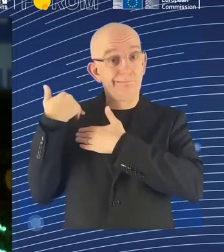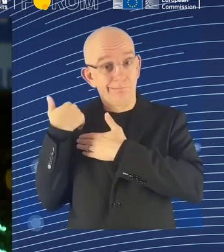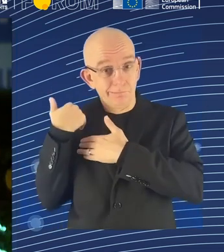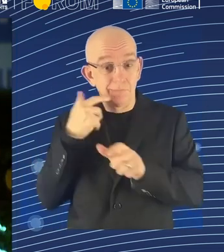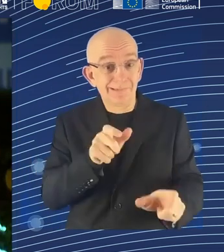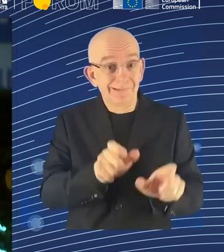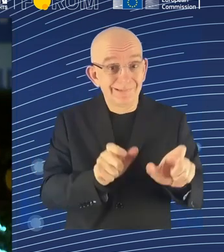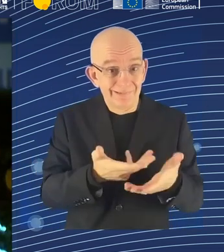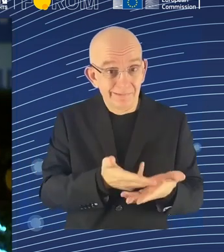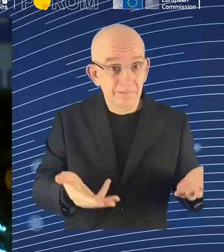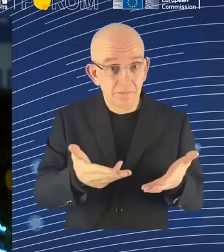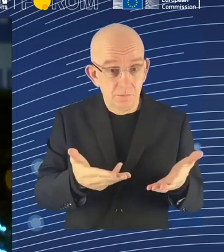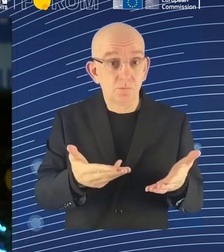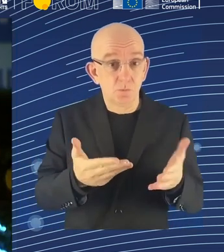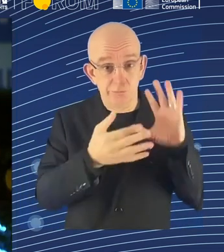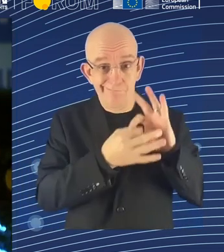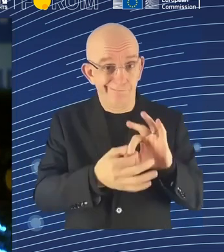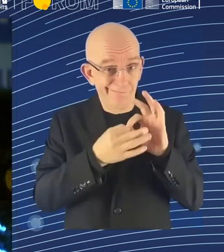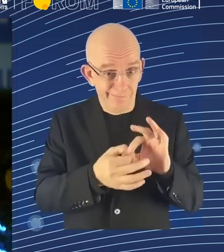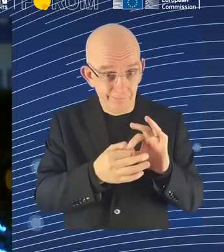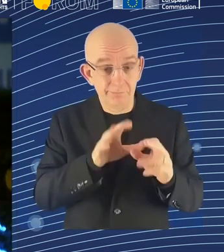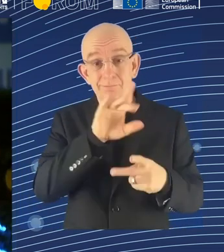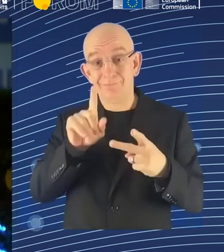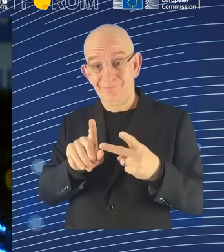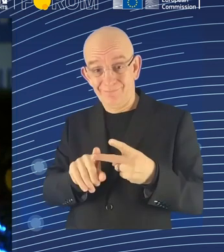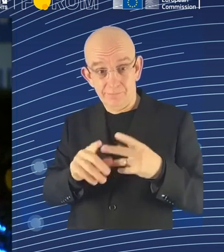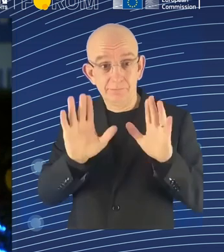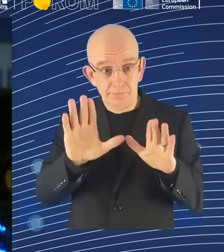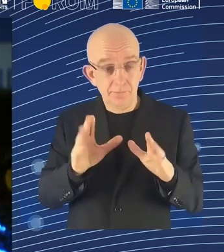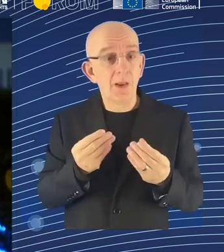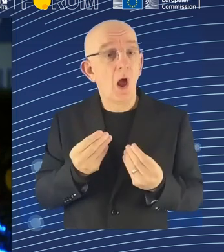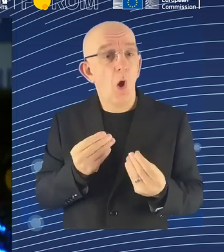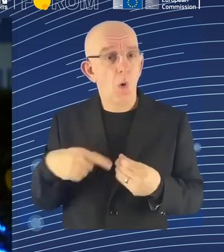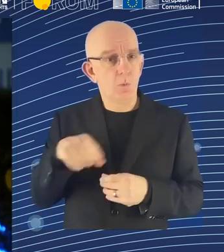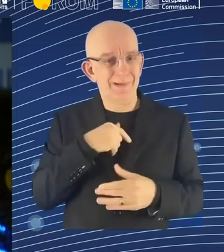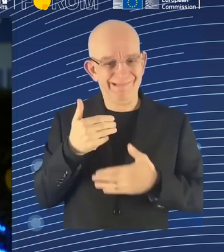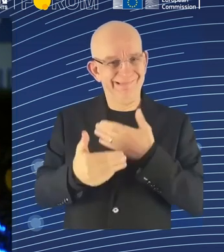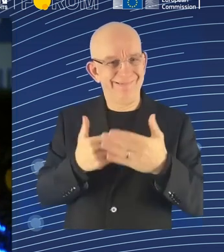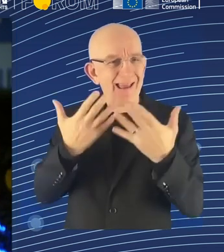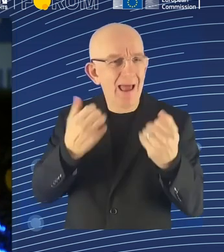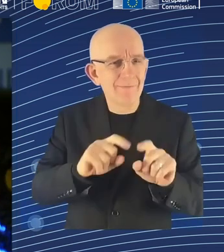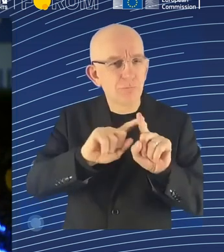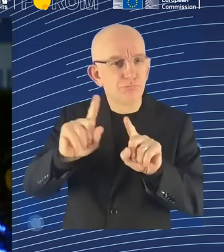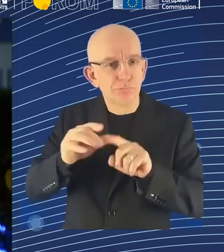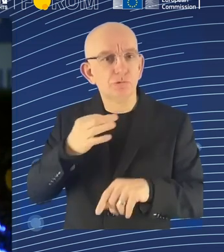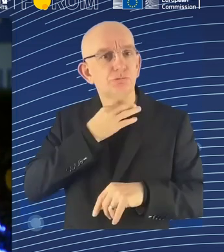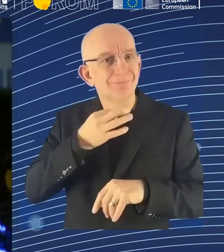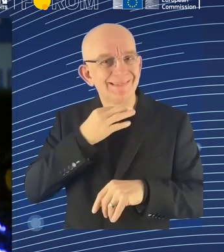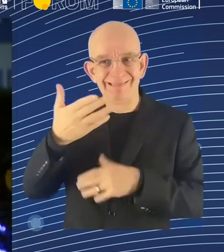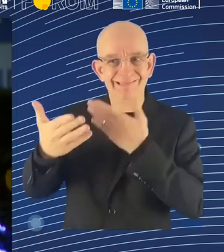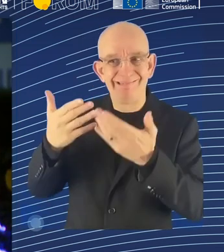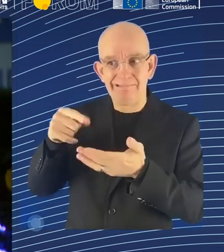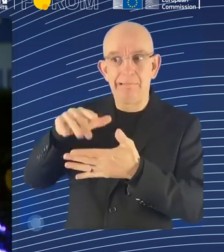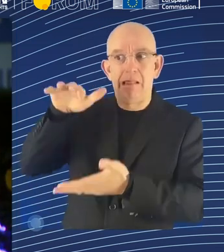It can be summed up in one concept, which I mentioned a moment ago. Our European values, which we have